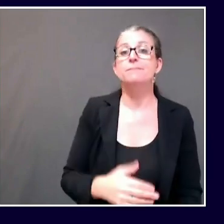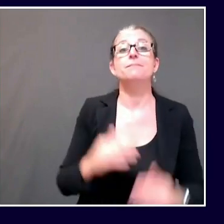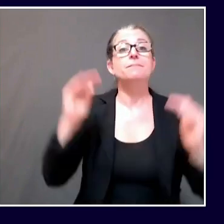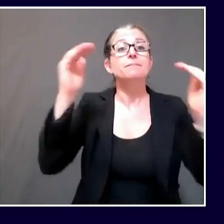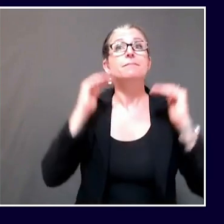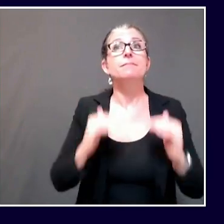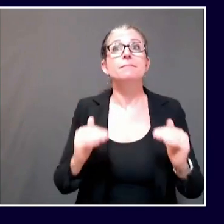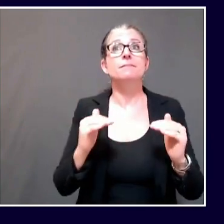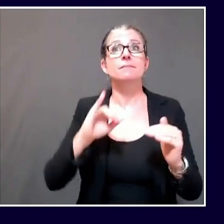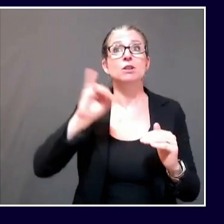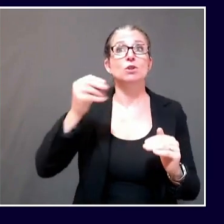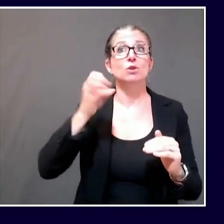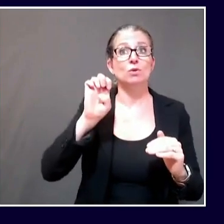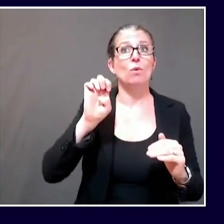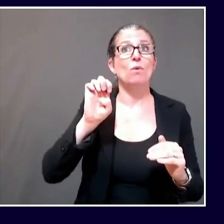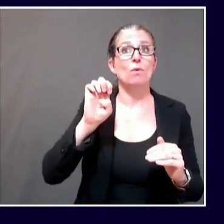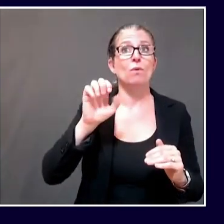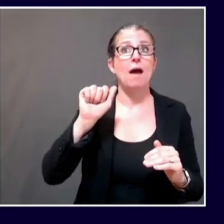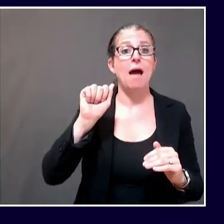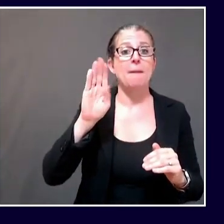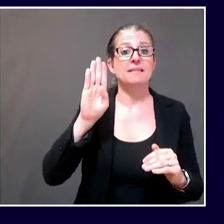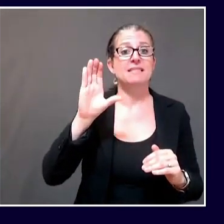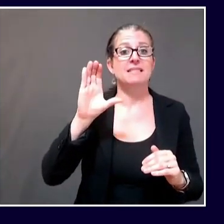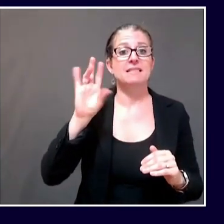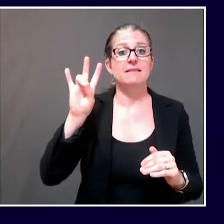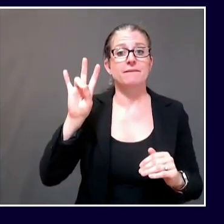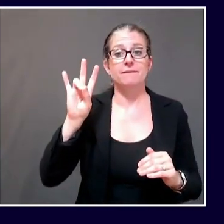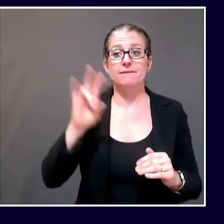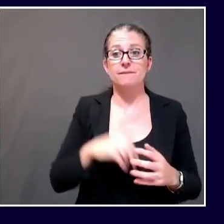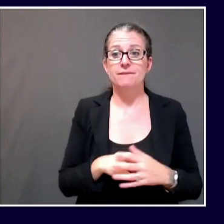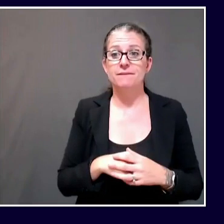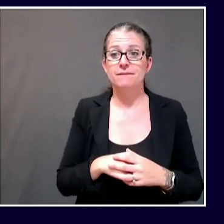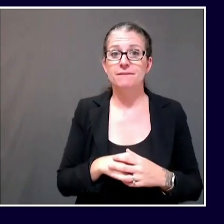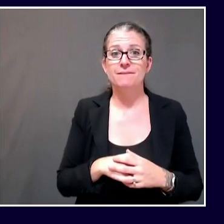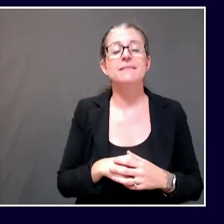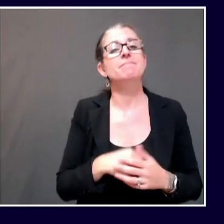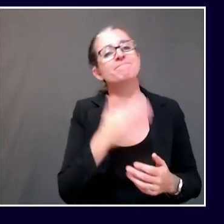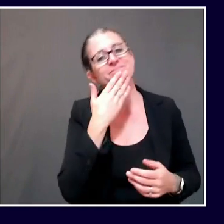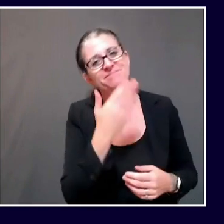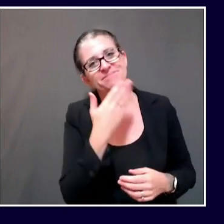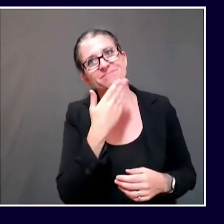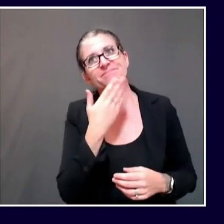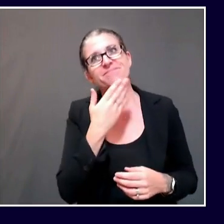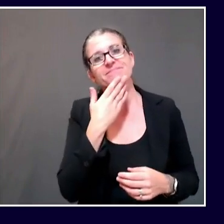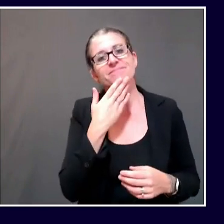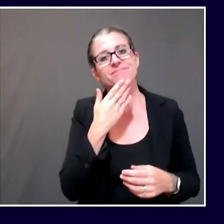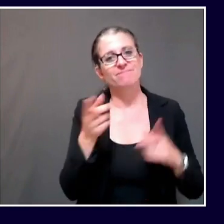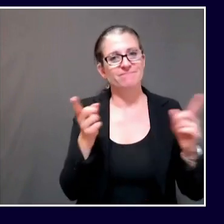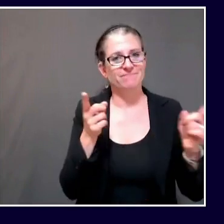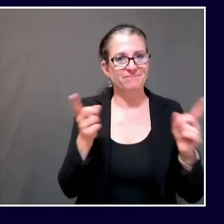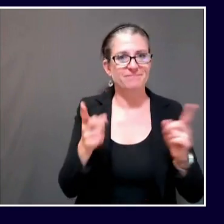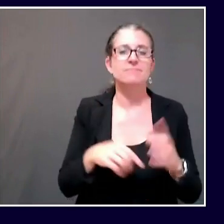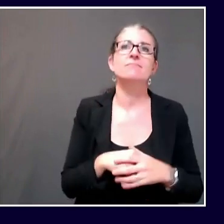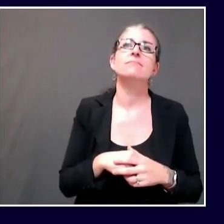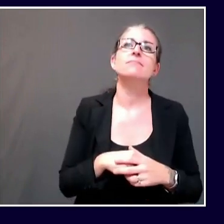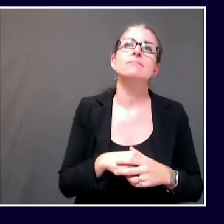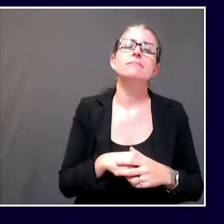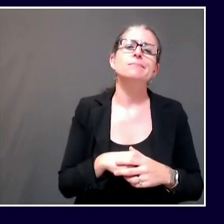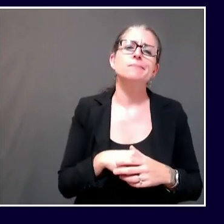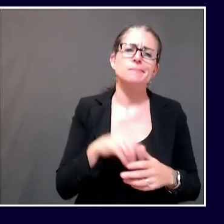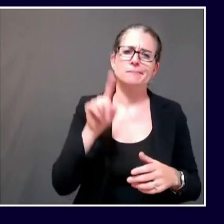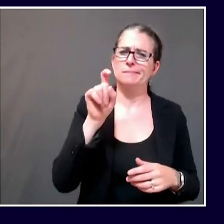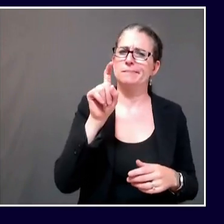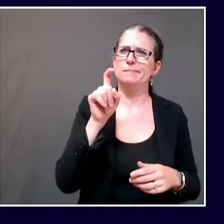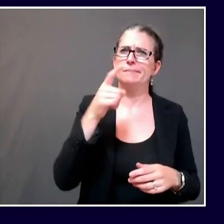next. Thank you, Dr. Shah and Commissioner Lambrou. I have a quick question along. Can you give us an update on the